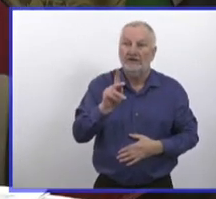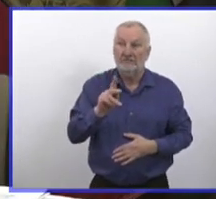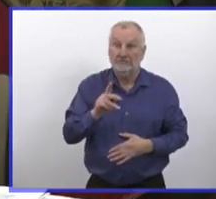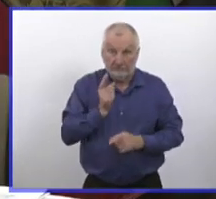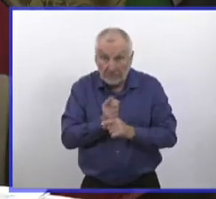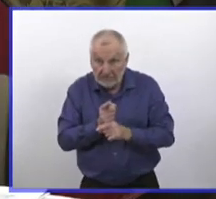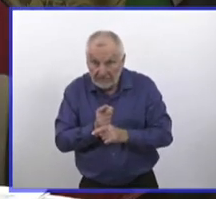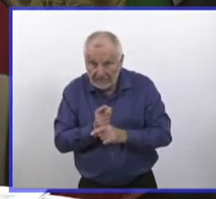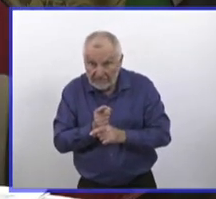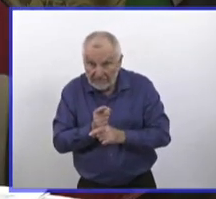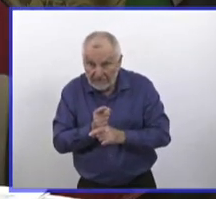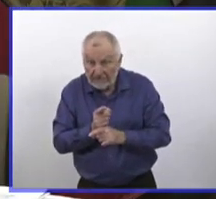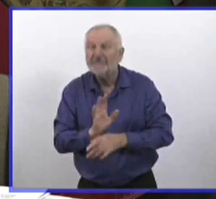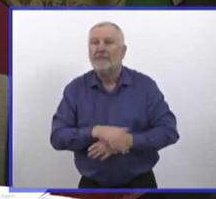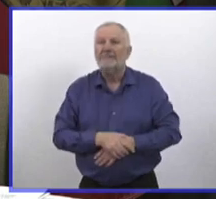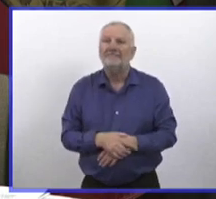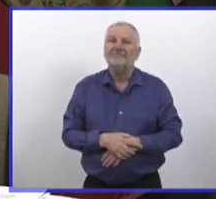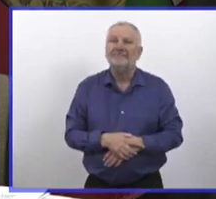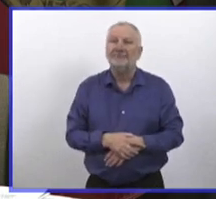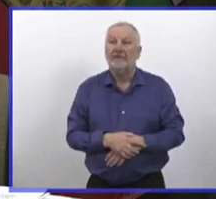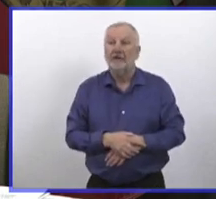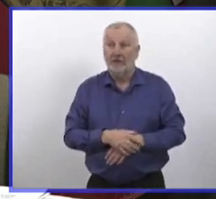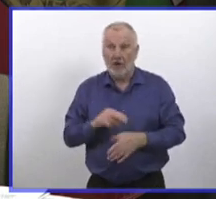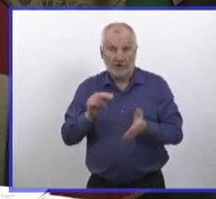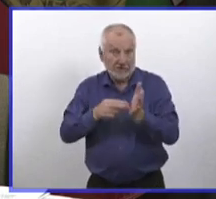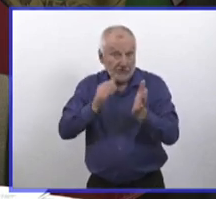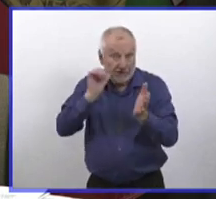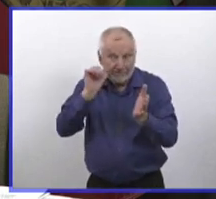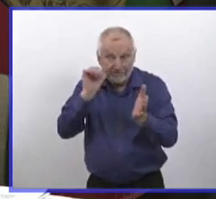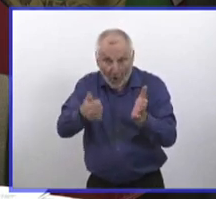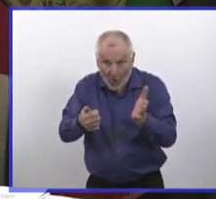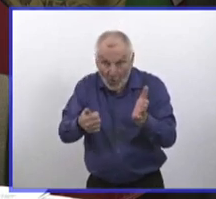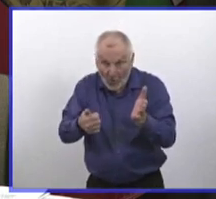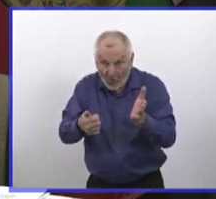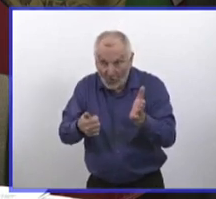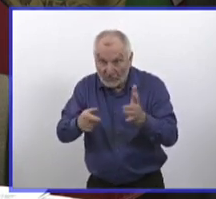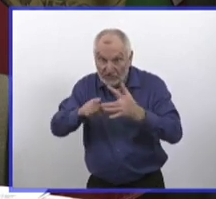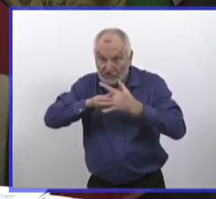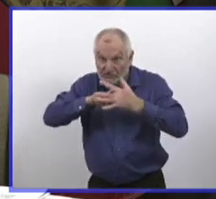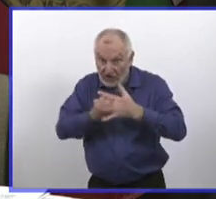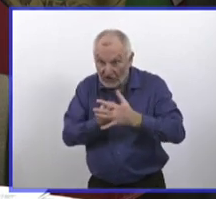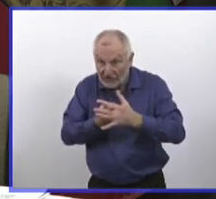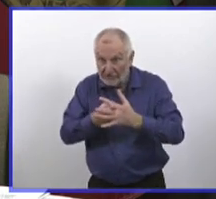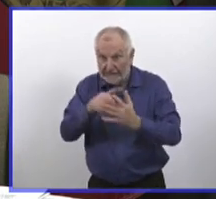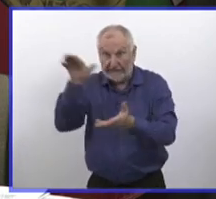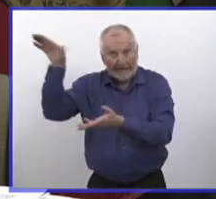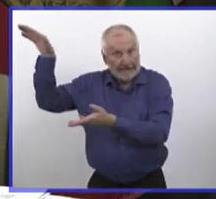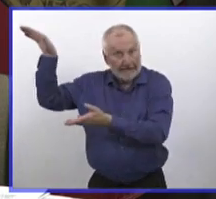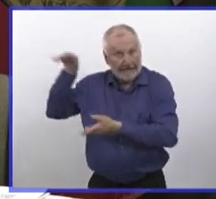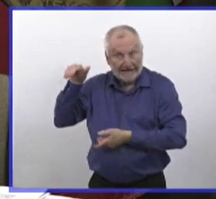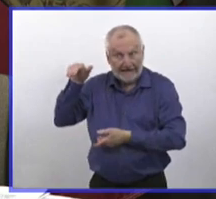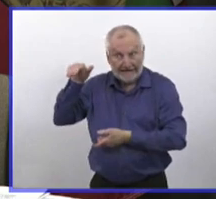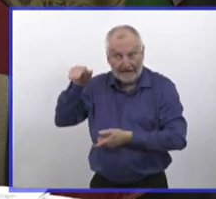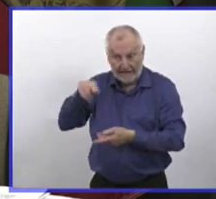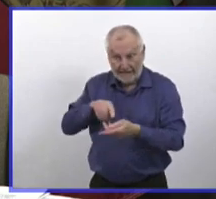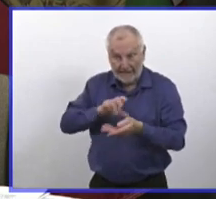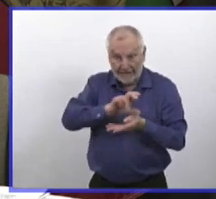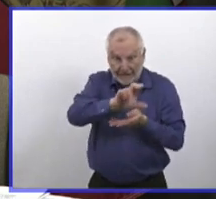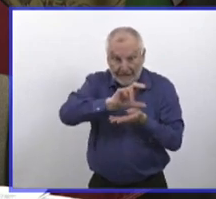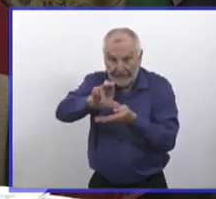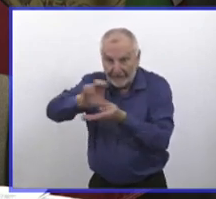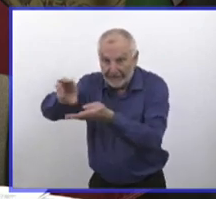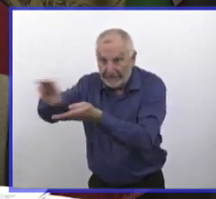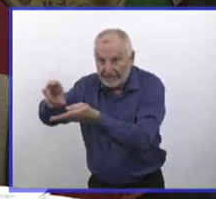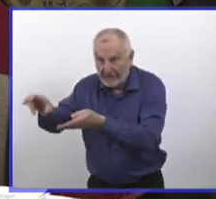I heard. But starting tomorrow, we will have started to ship these out all across the province at around